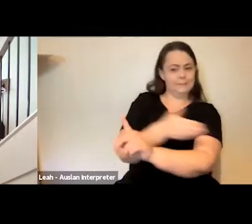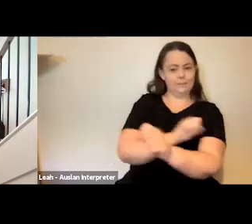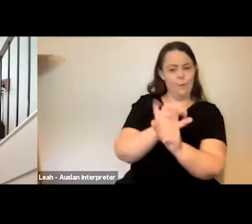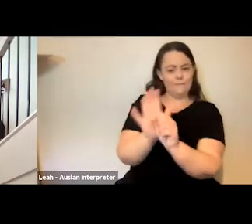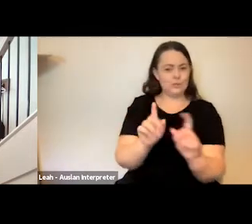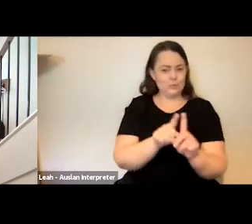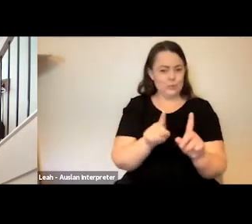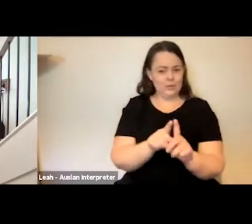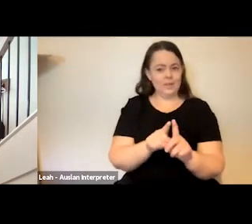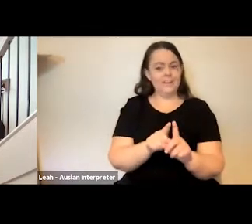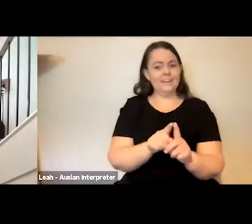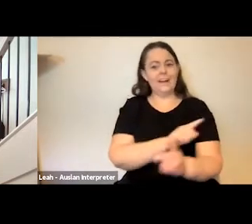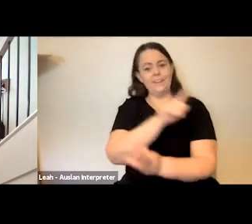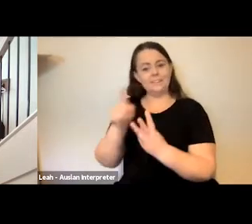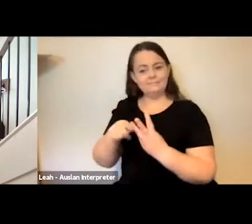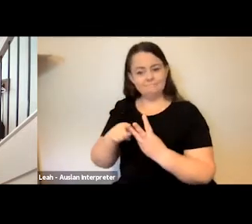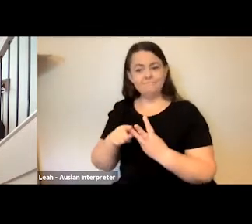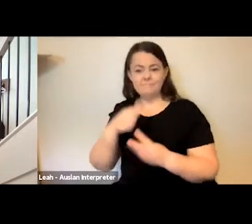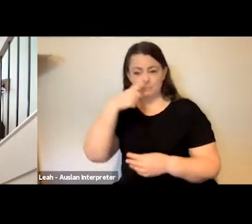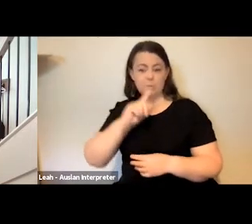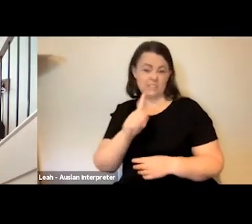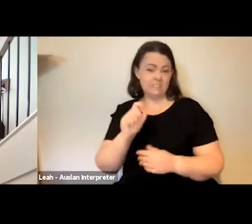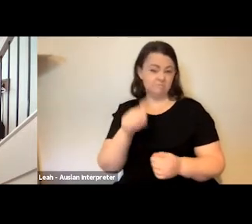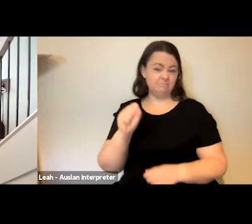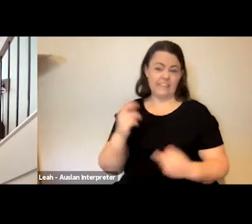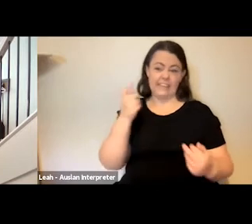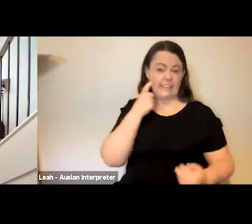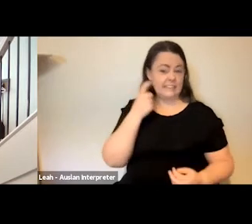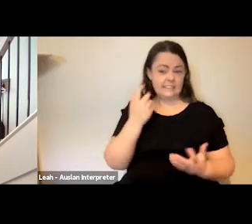people reporting that it's easy or very easy to obtain.